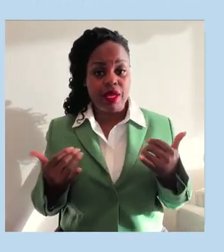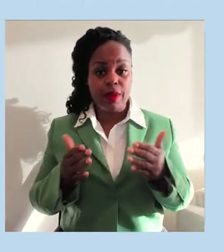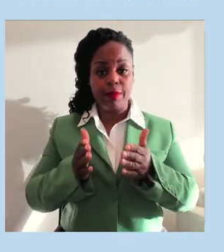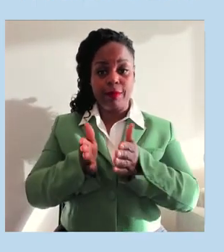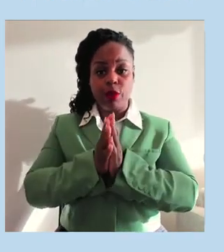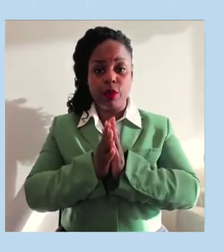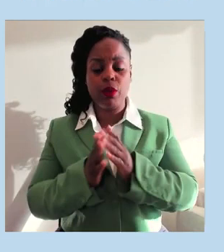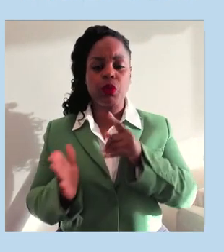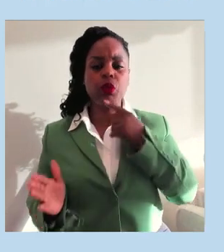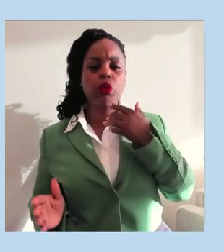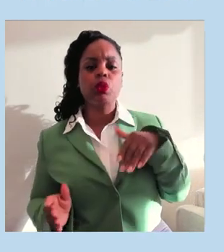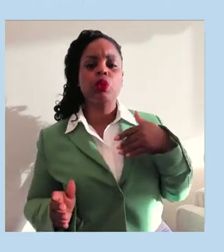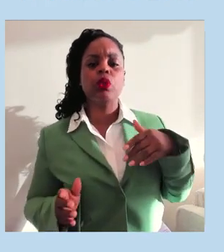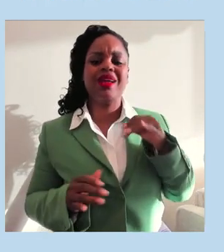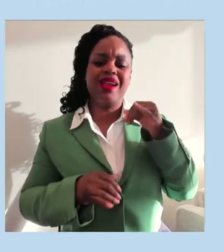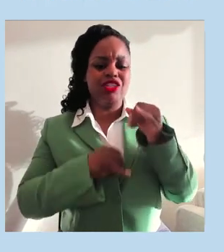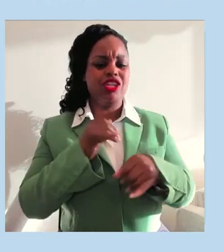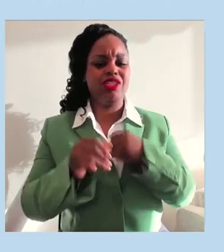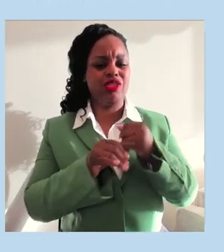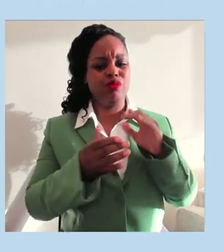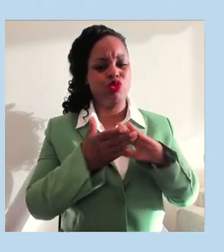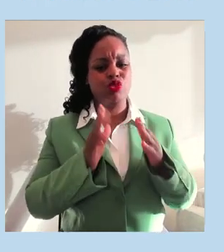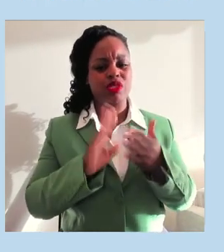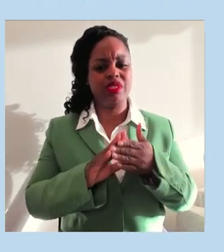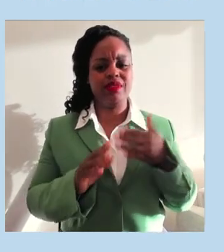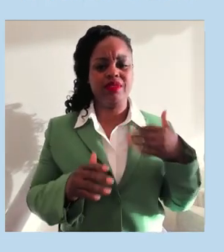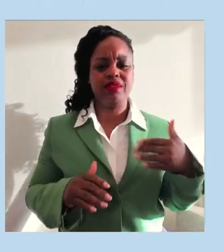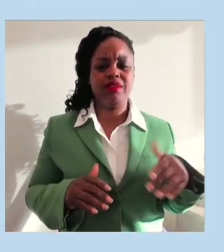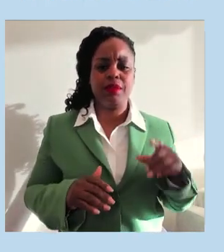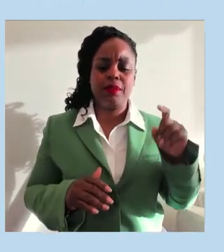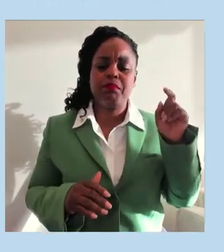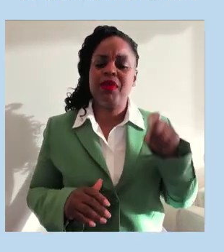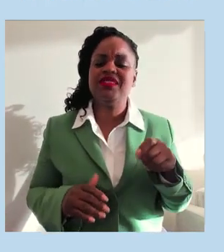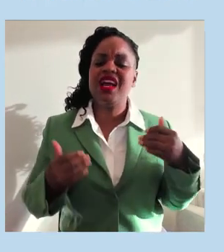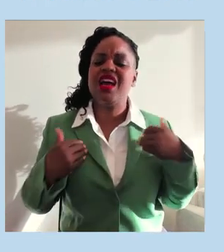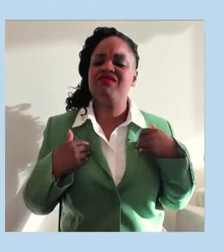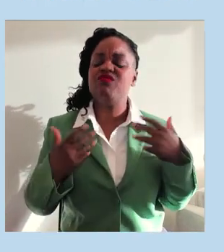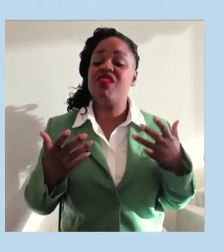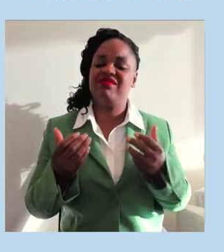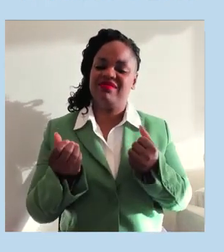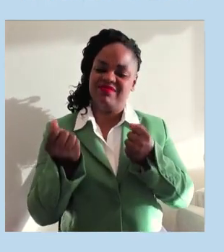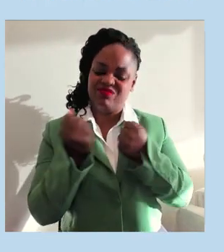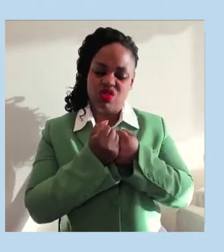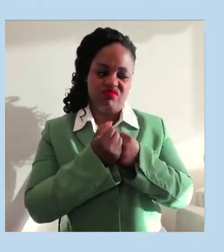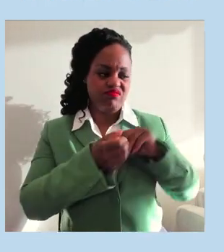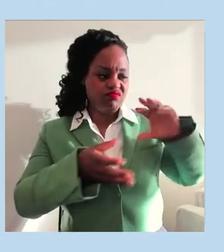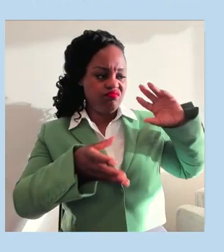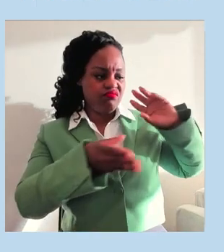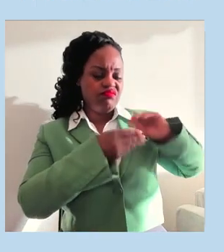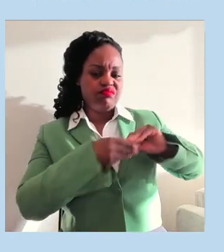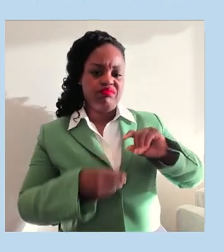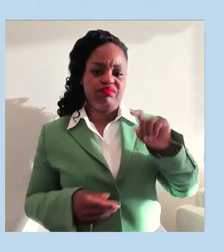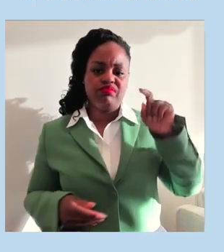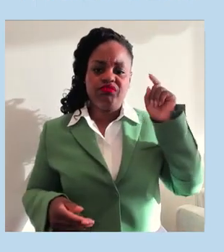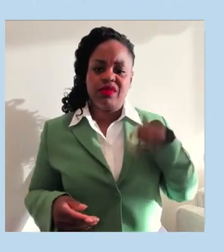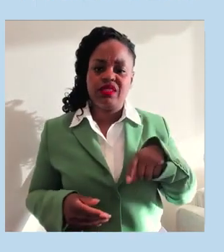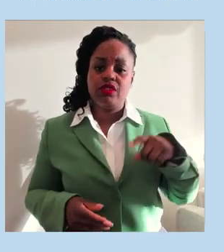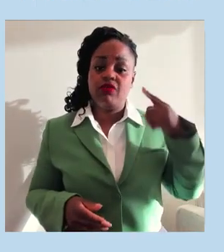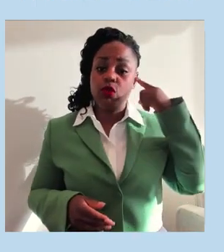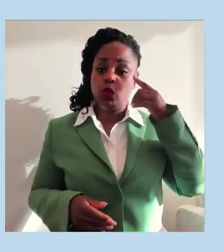timely support is essential for us women to build our movement for peace, justice, and